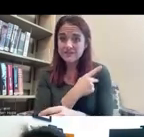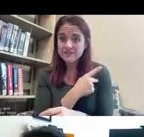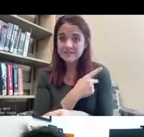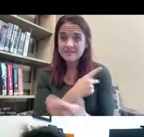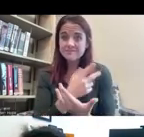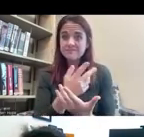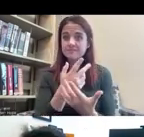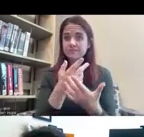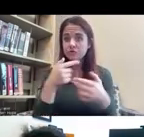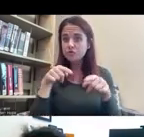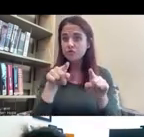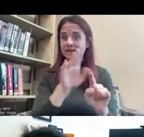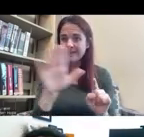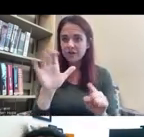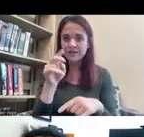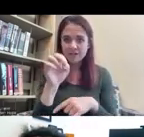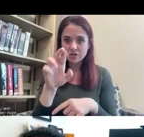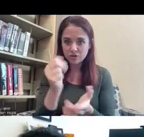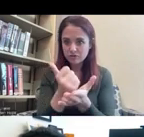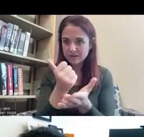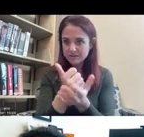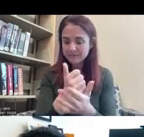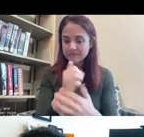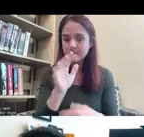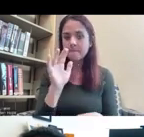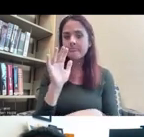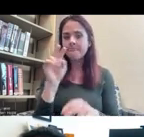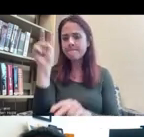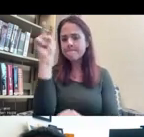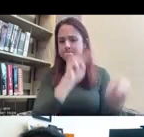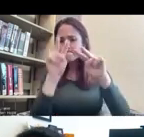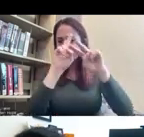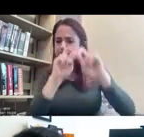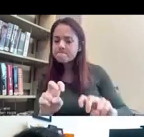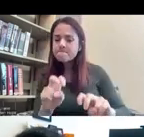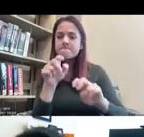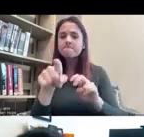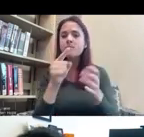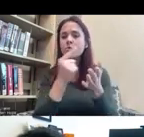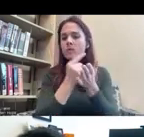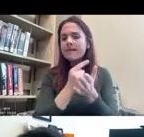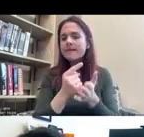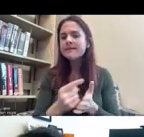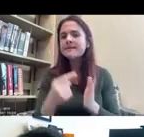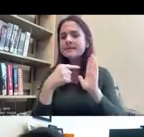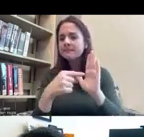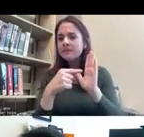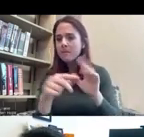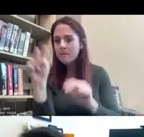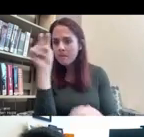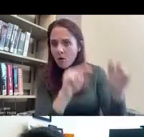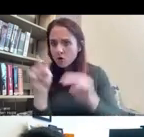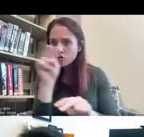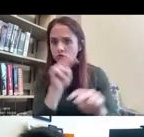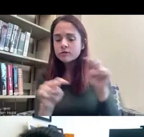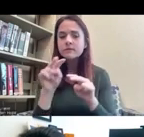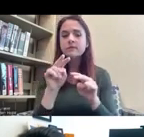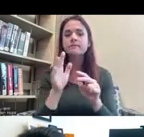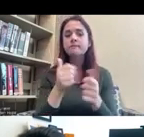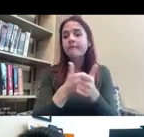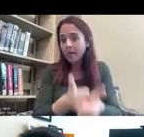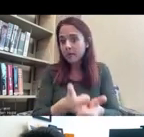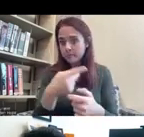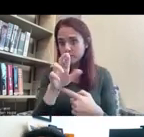undergoing cancer treatment. They looked at weekly symptom monitoring by patient